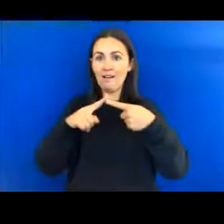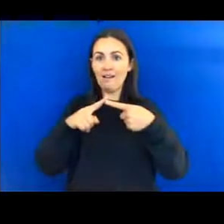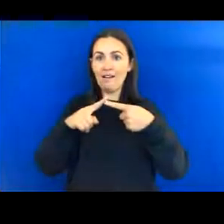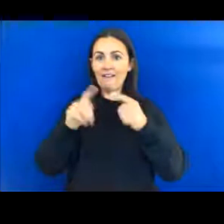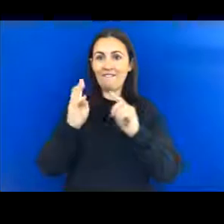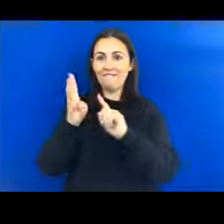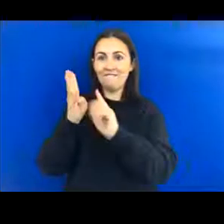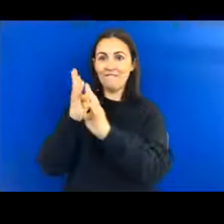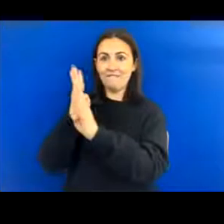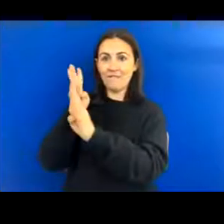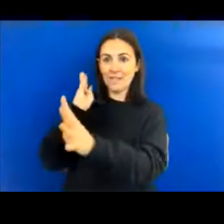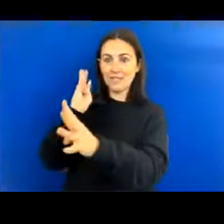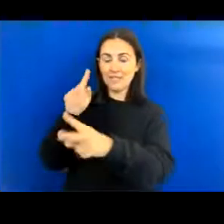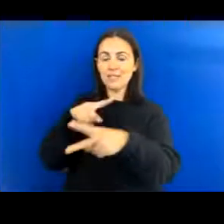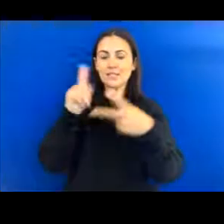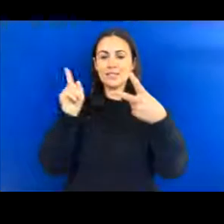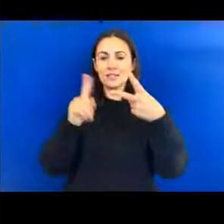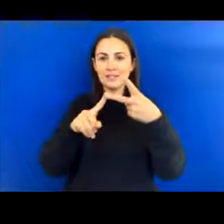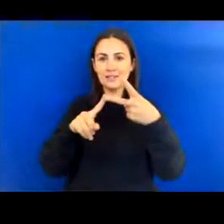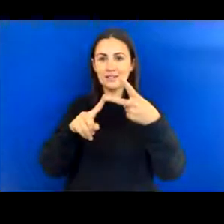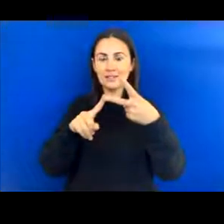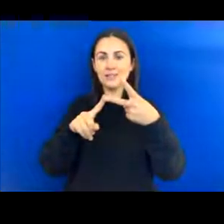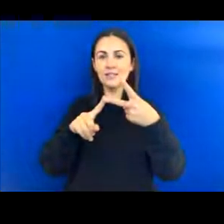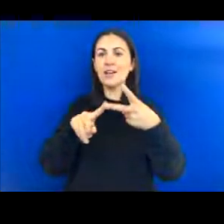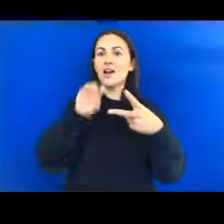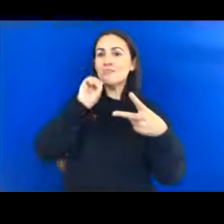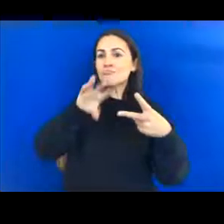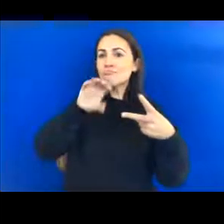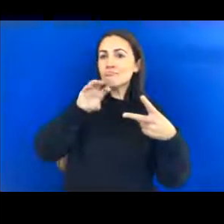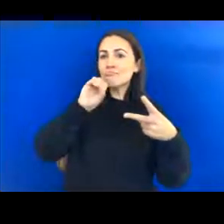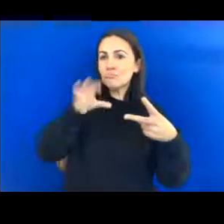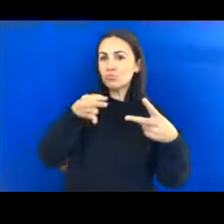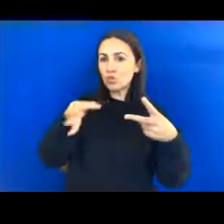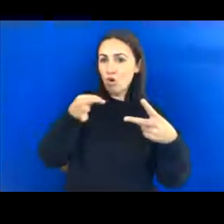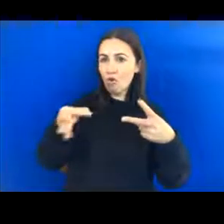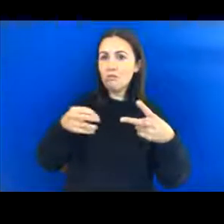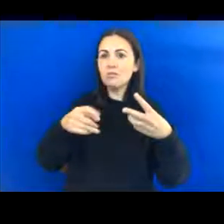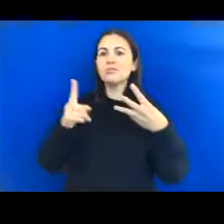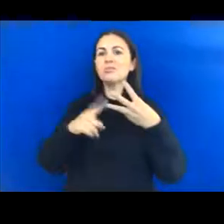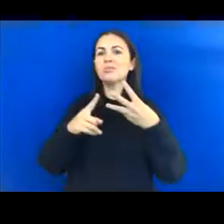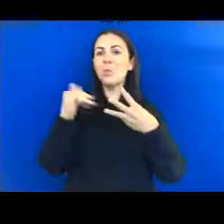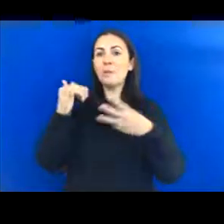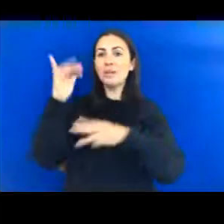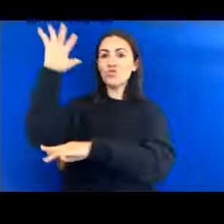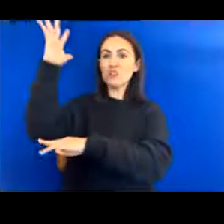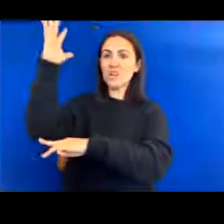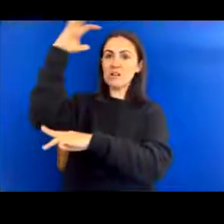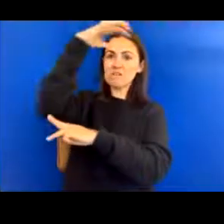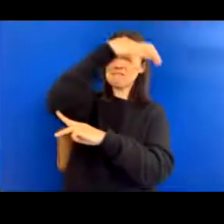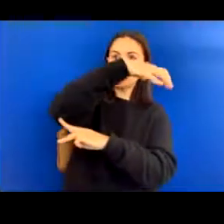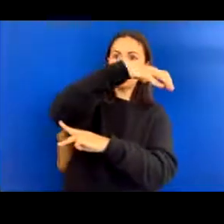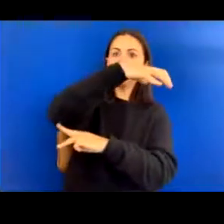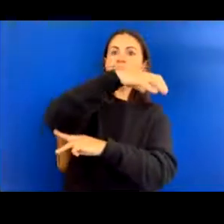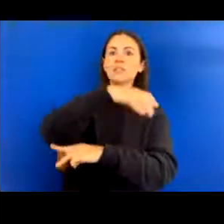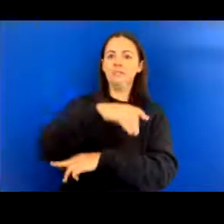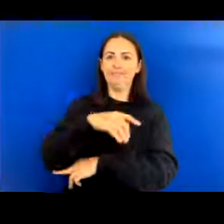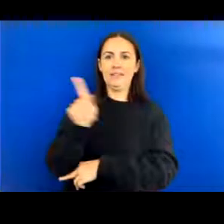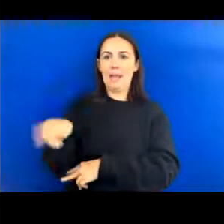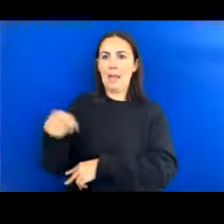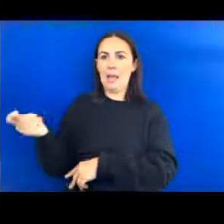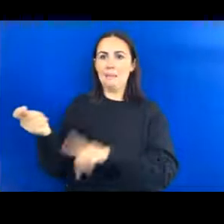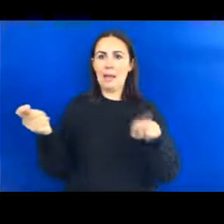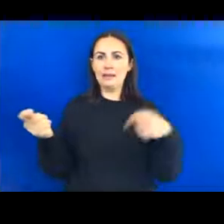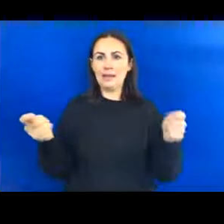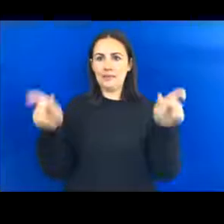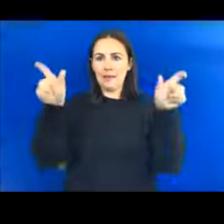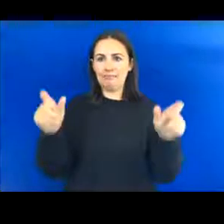to sharing that with you a bit later on in the presentation. Thanks, Lynn. Yes, we'll definitely be looking at that. So what we're